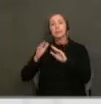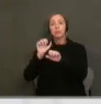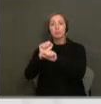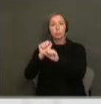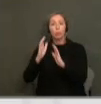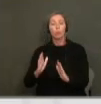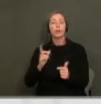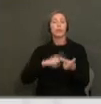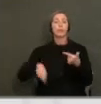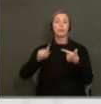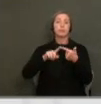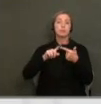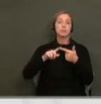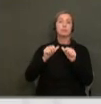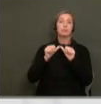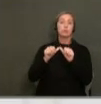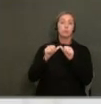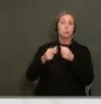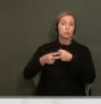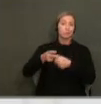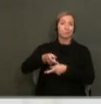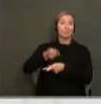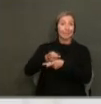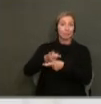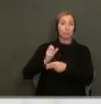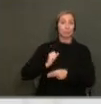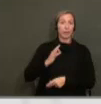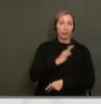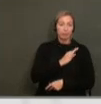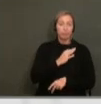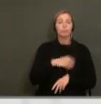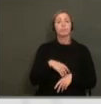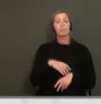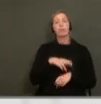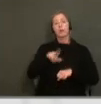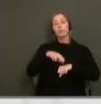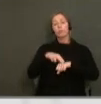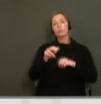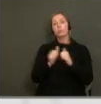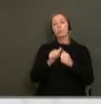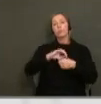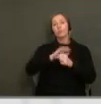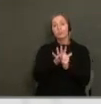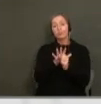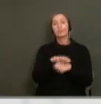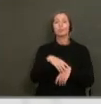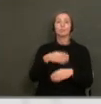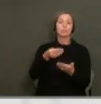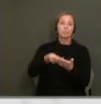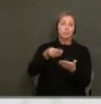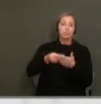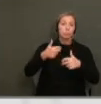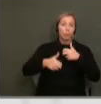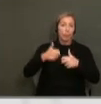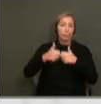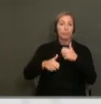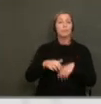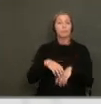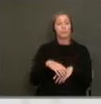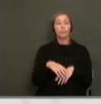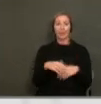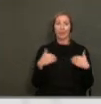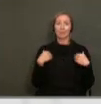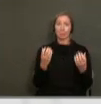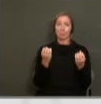employer, because of the pandemic and the economic challenges that we have faced, we had a high